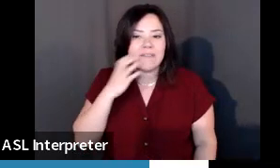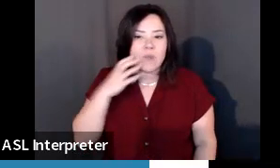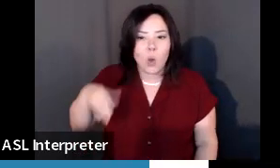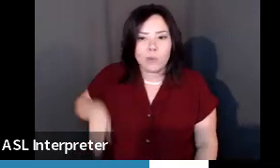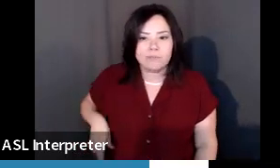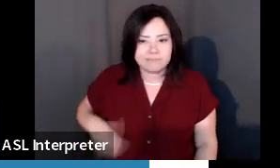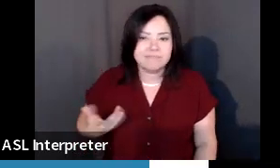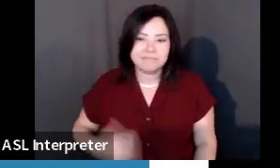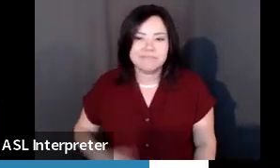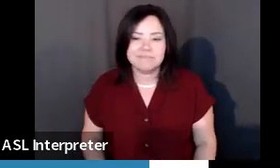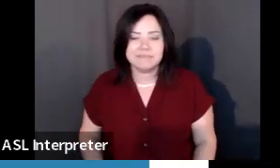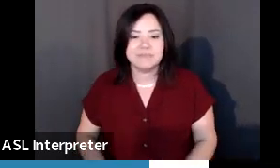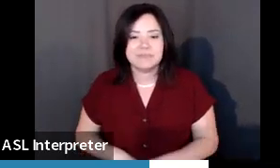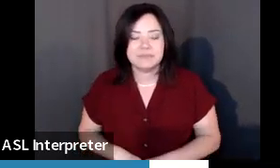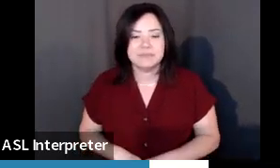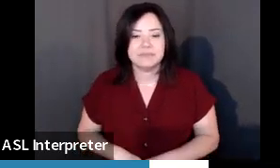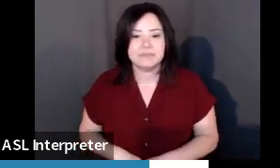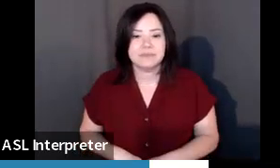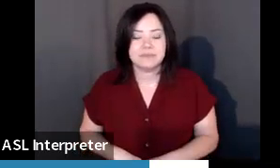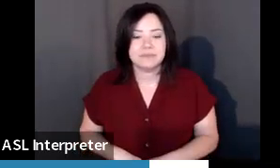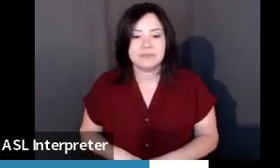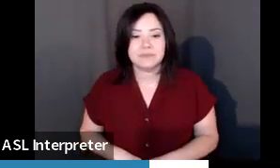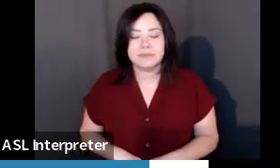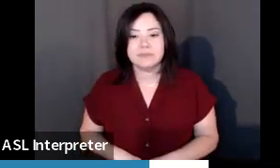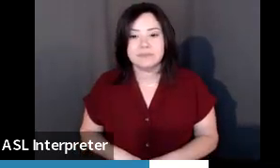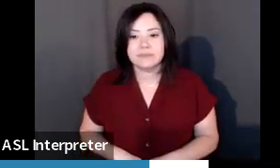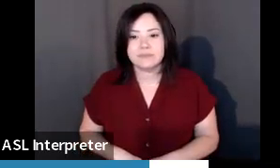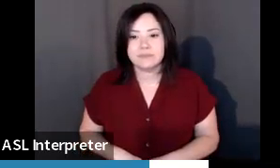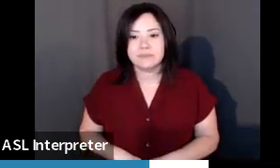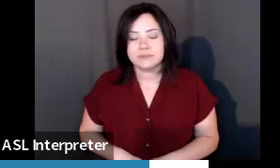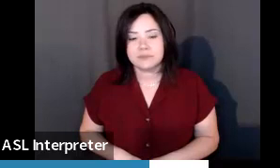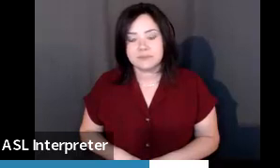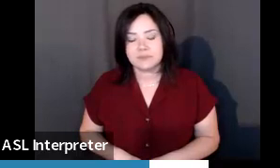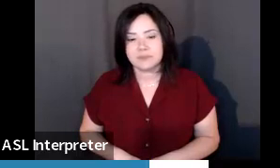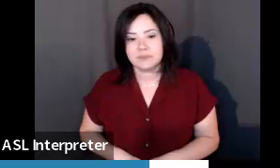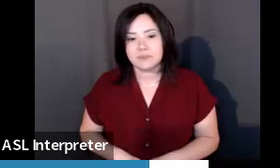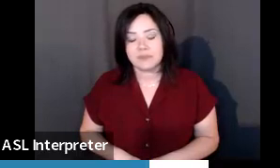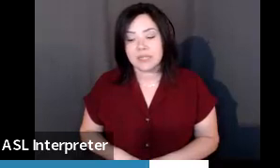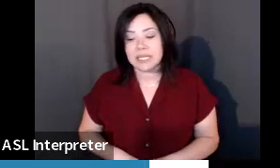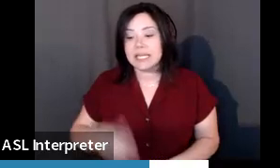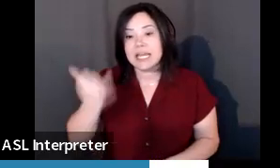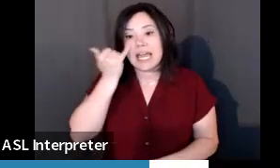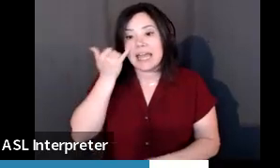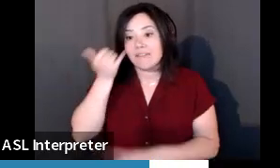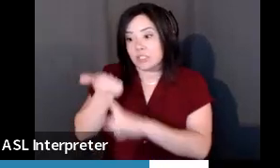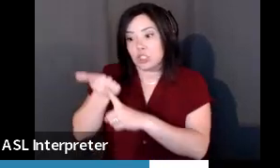her. So, and to that same token, if she were to fall,